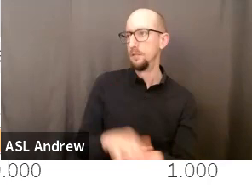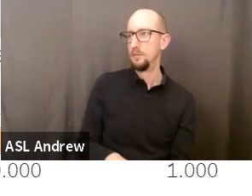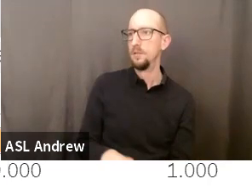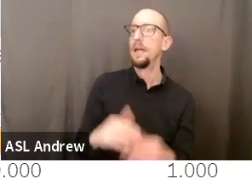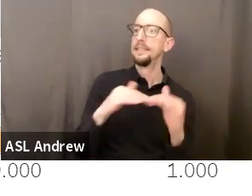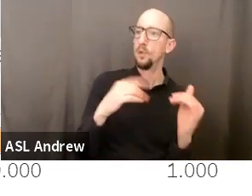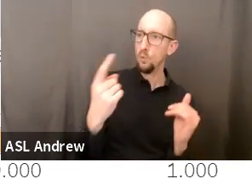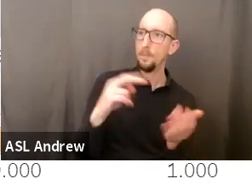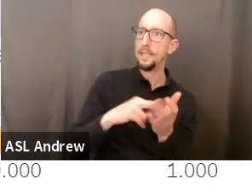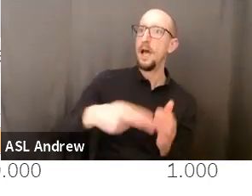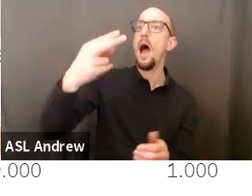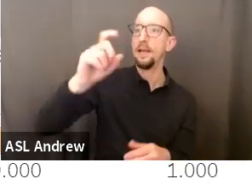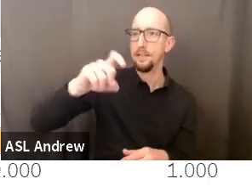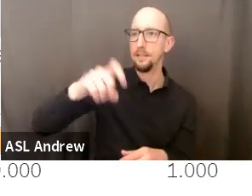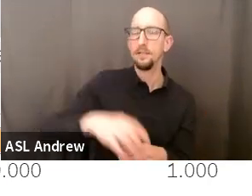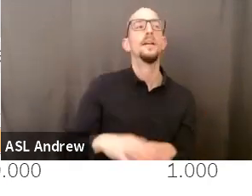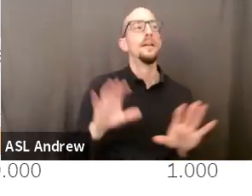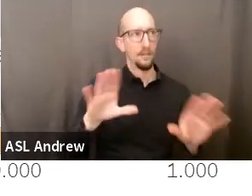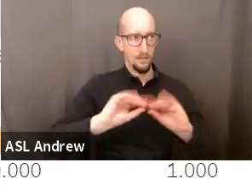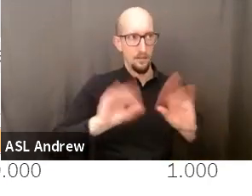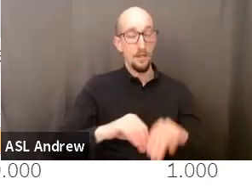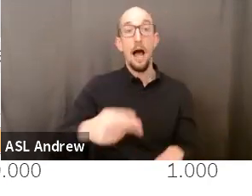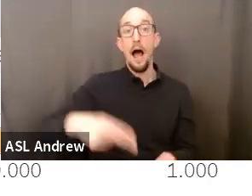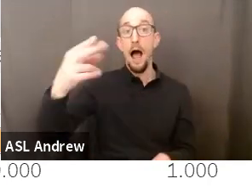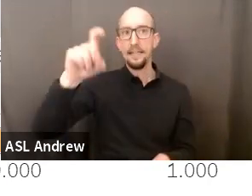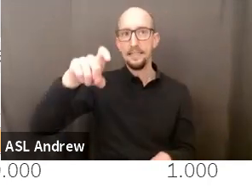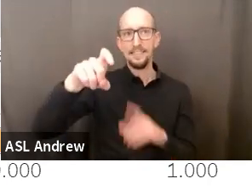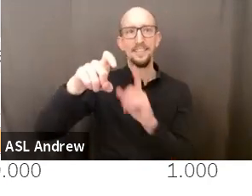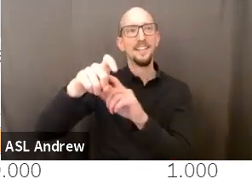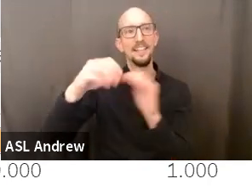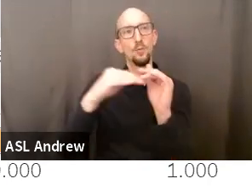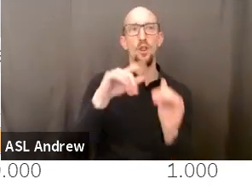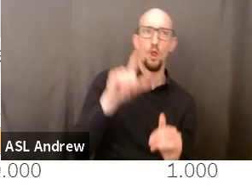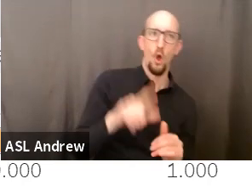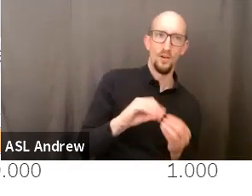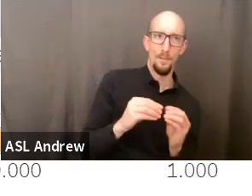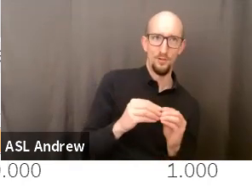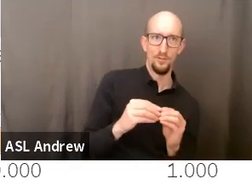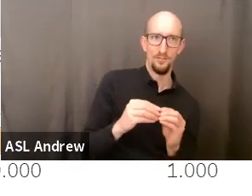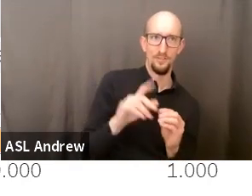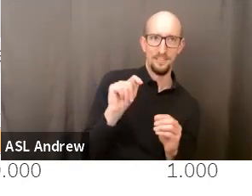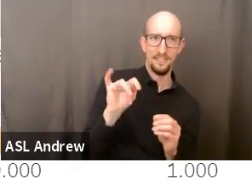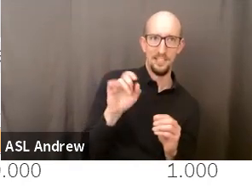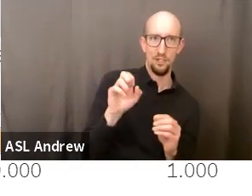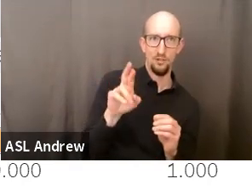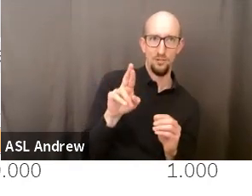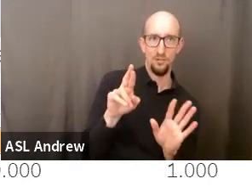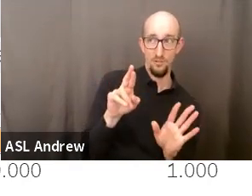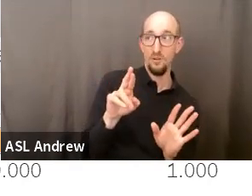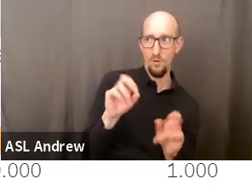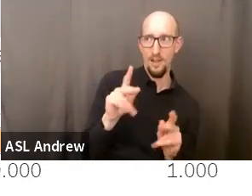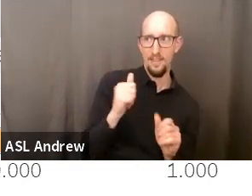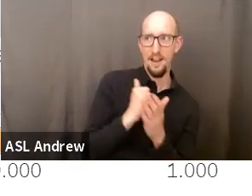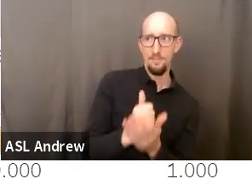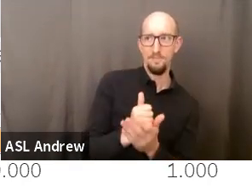okay. So highest need is the lowest number. Mhm. And that's helpful to remember